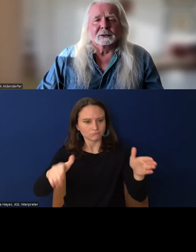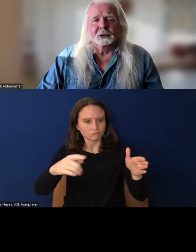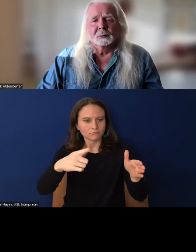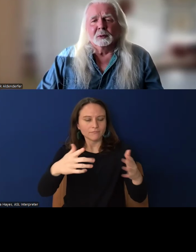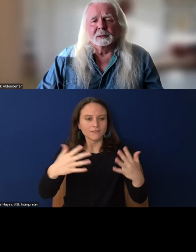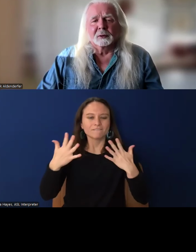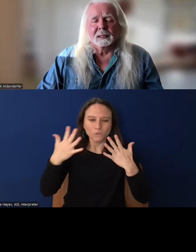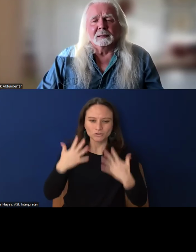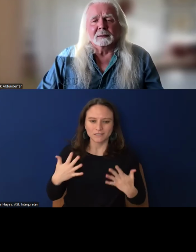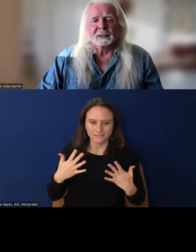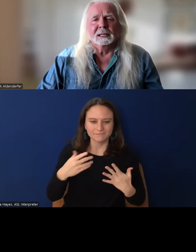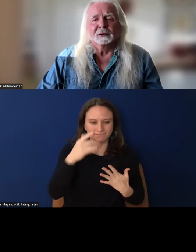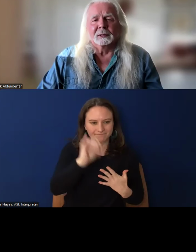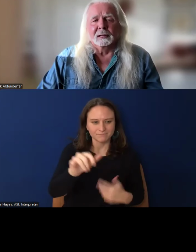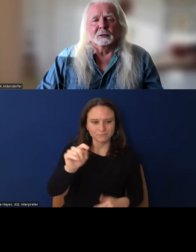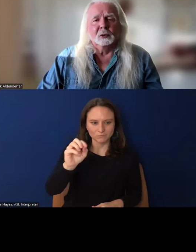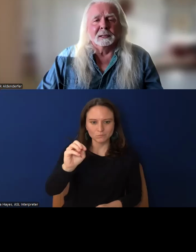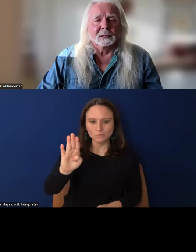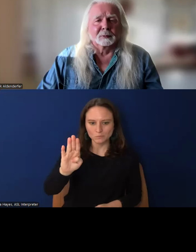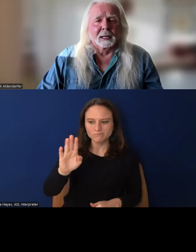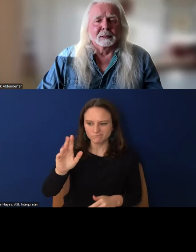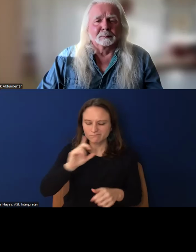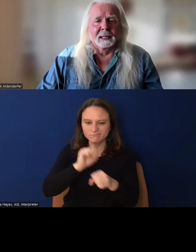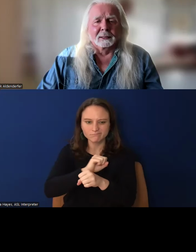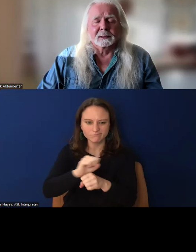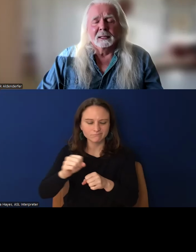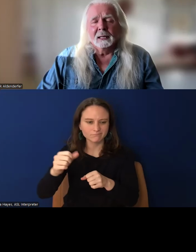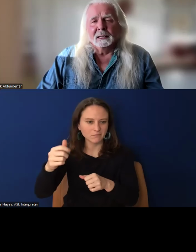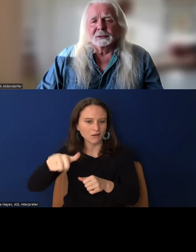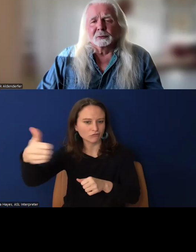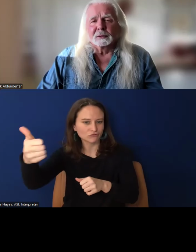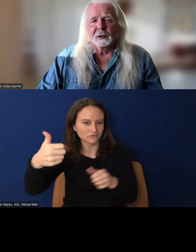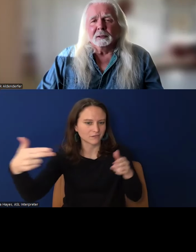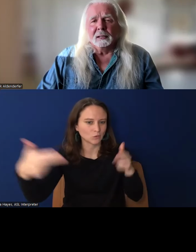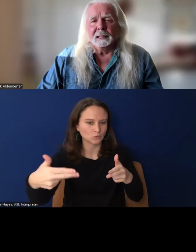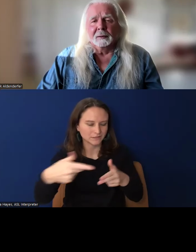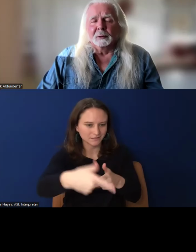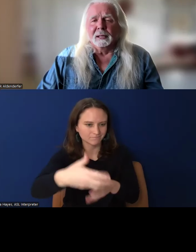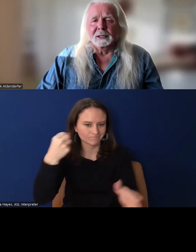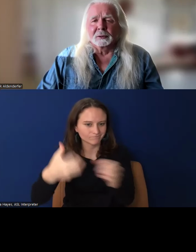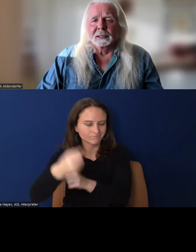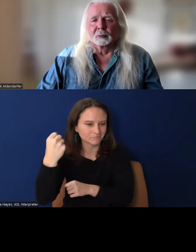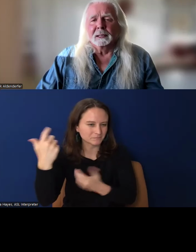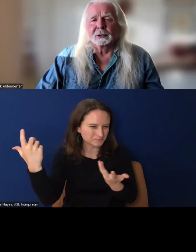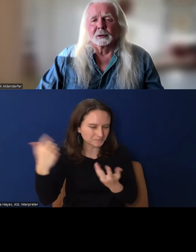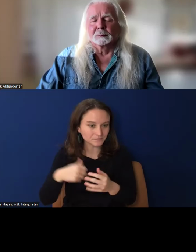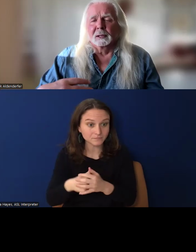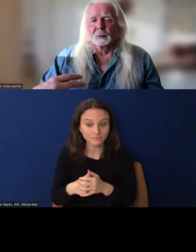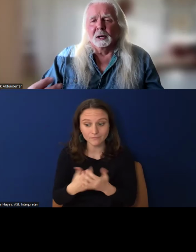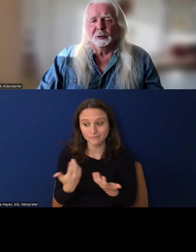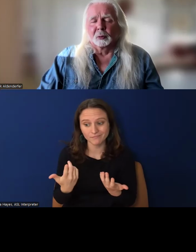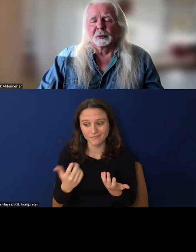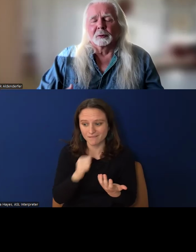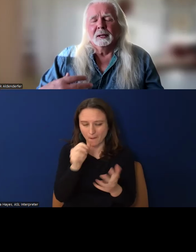unfortunately, the tomb was very significantly looted sometime in the past. And so there's very little that we actually can reconstruct